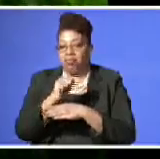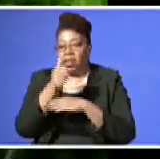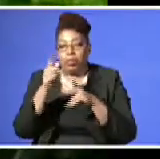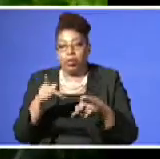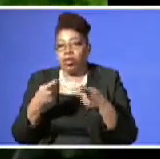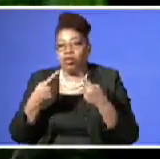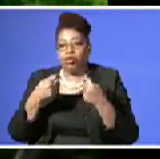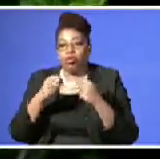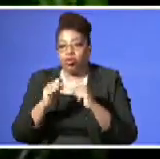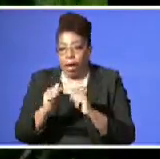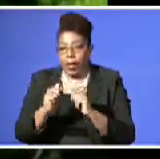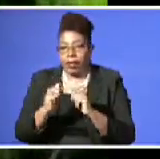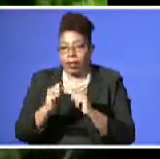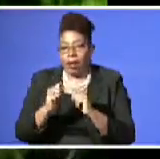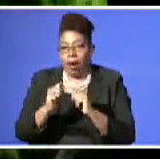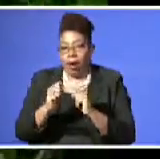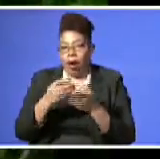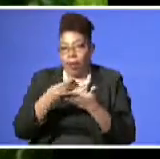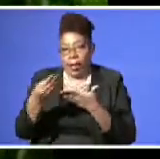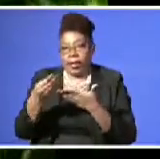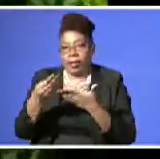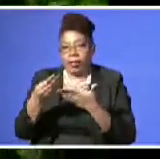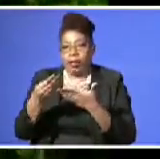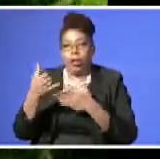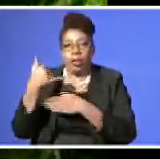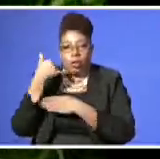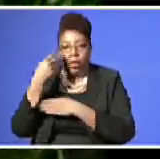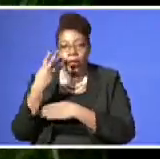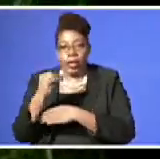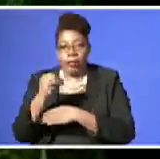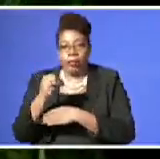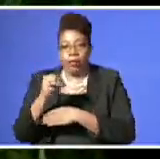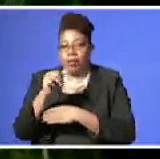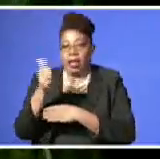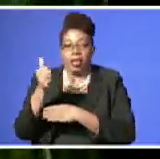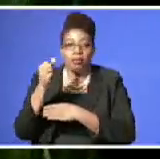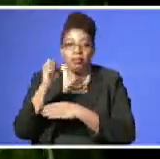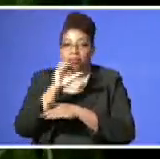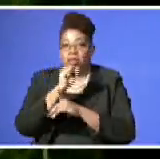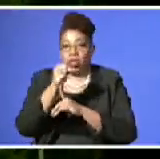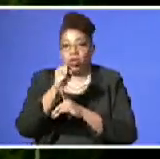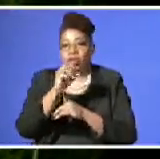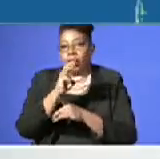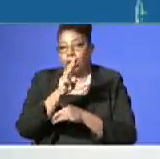Bees and Trees honey can do so by contacting him on any of his social media handles.